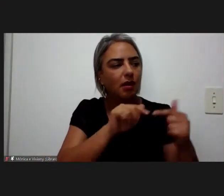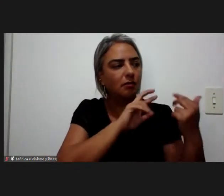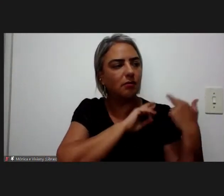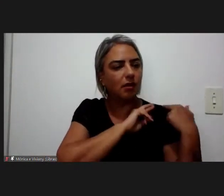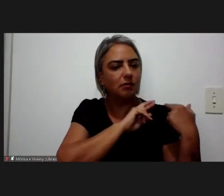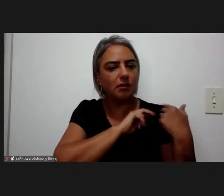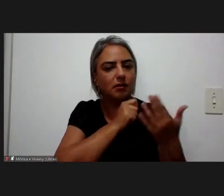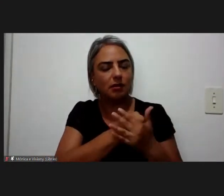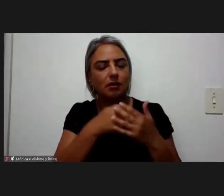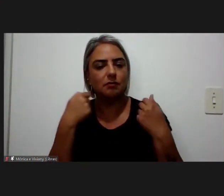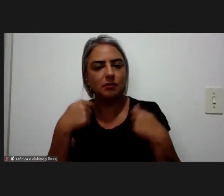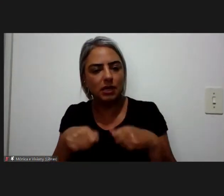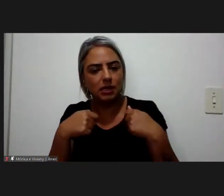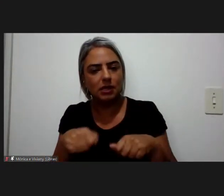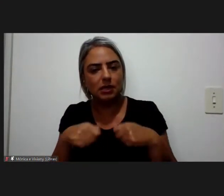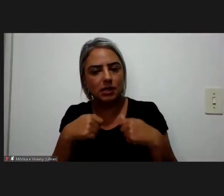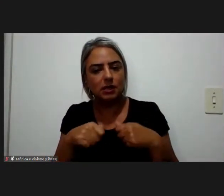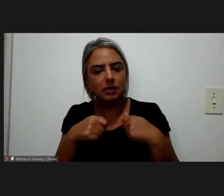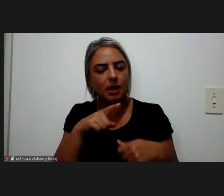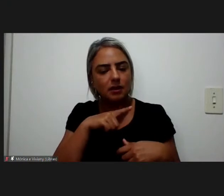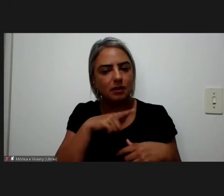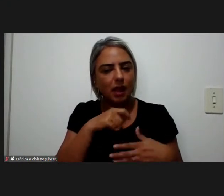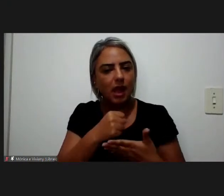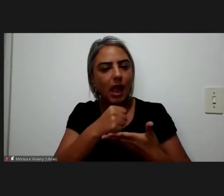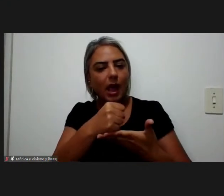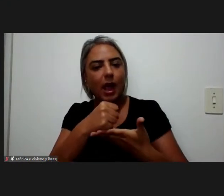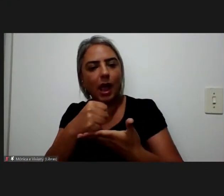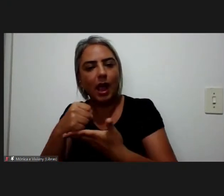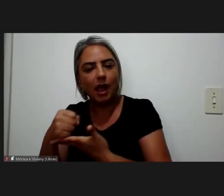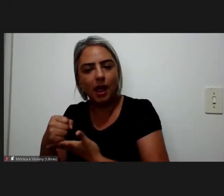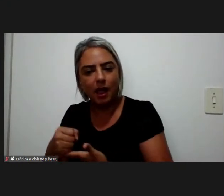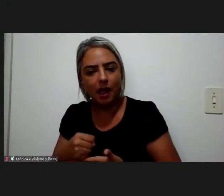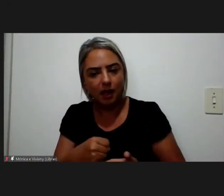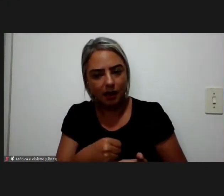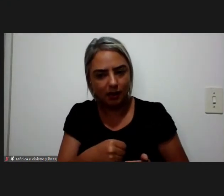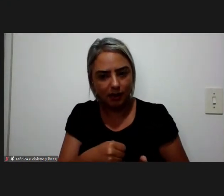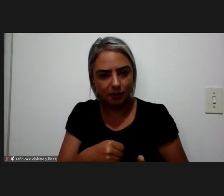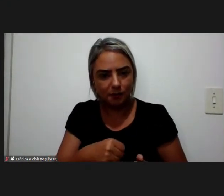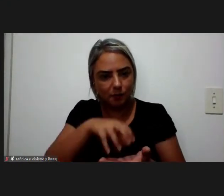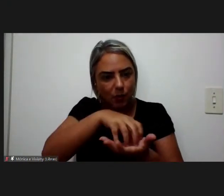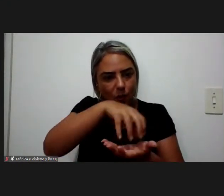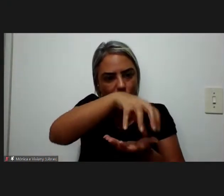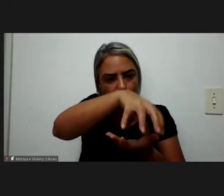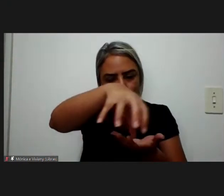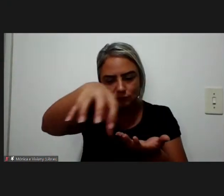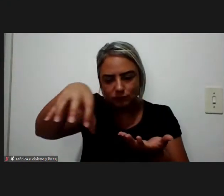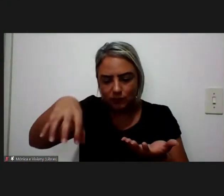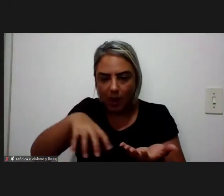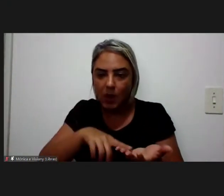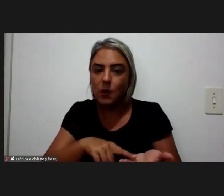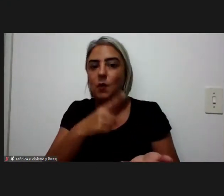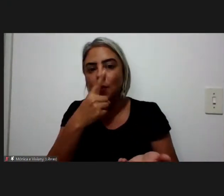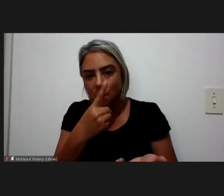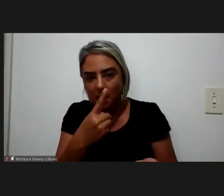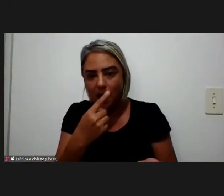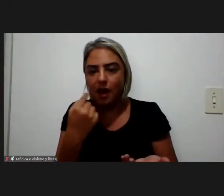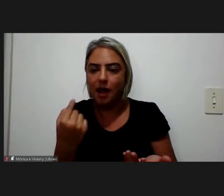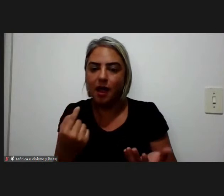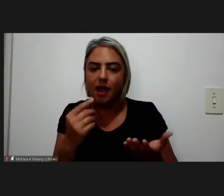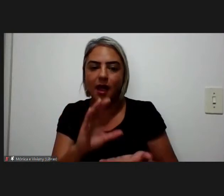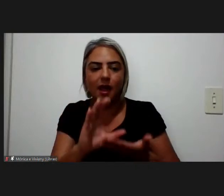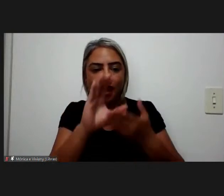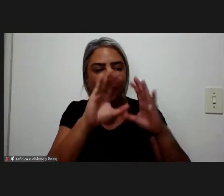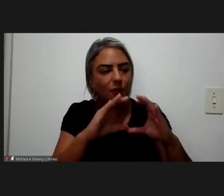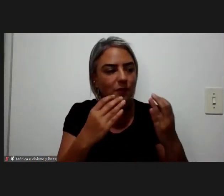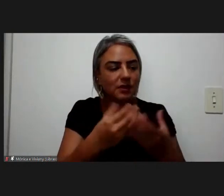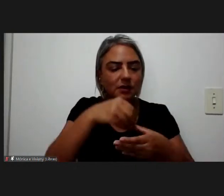dimension of its responsibility, needs to have the support of intersectorial commissions. And one of